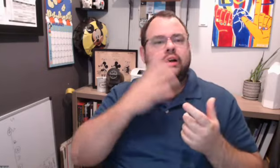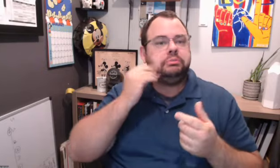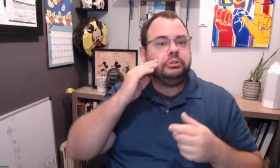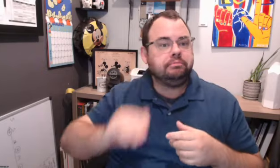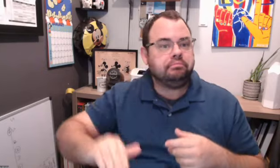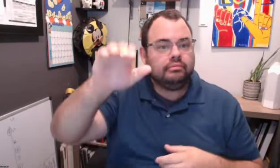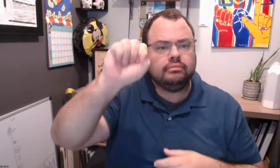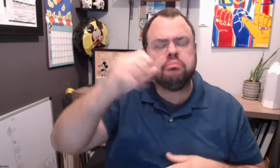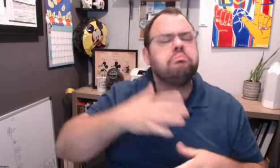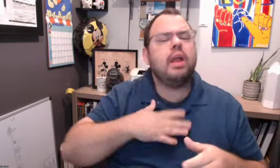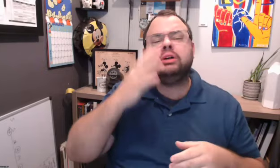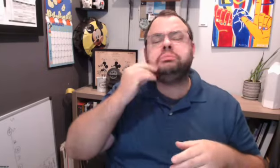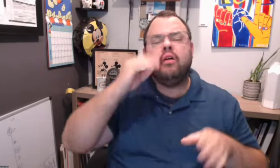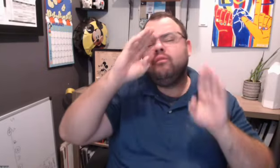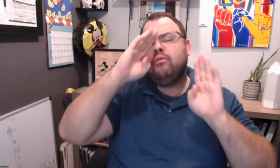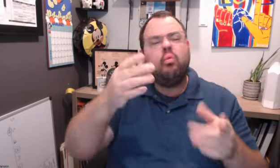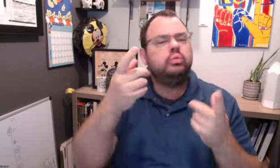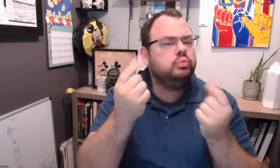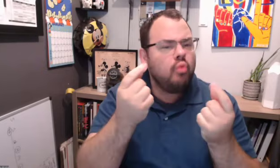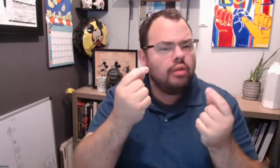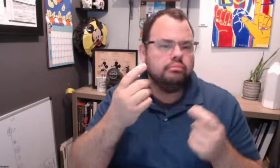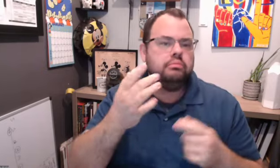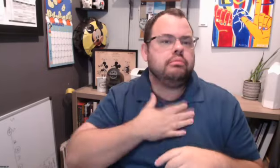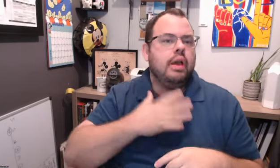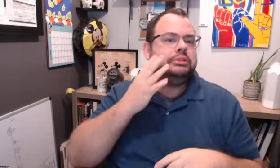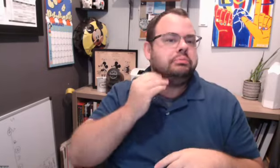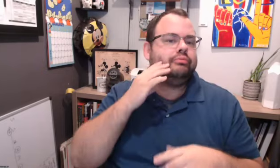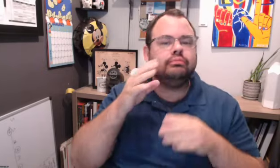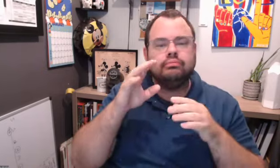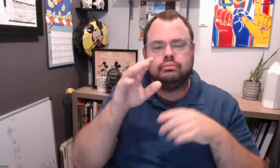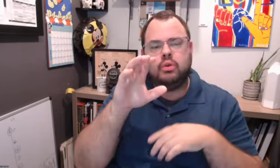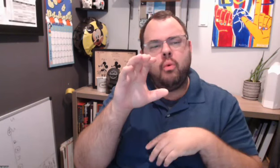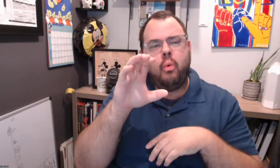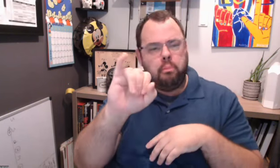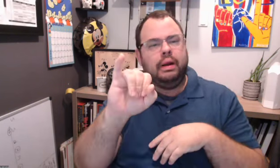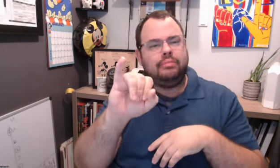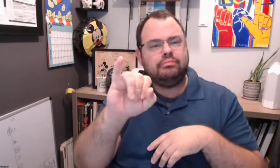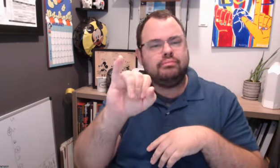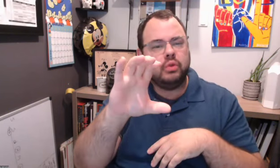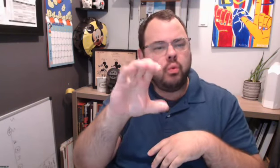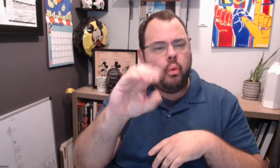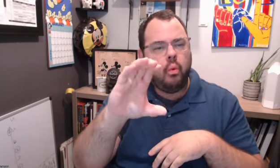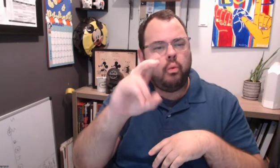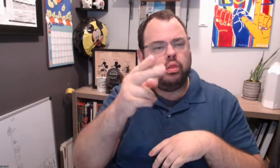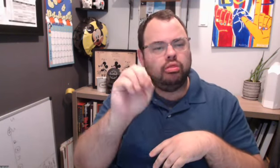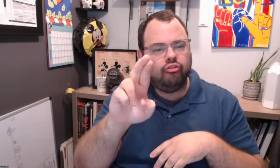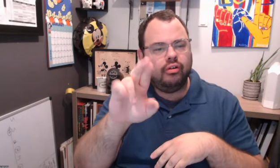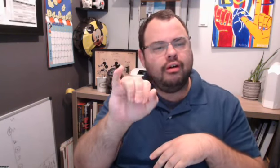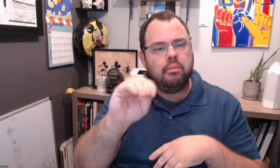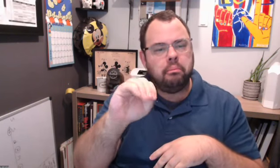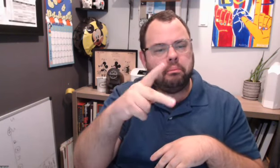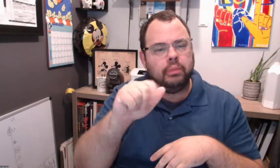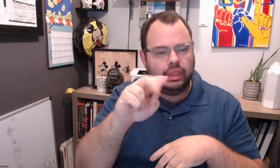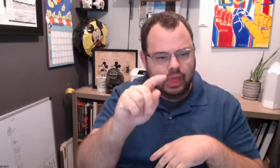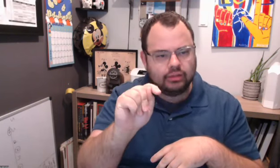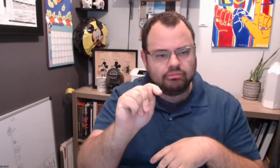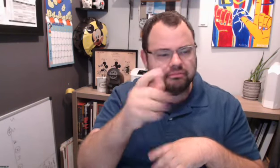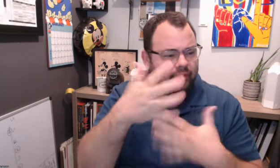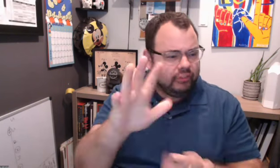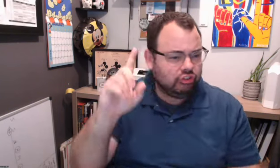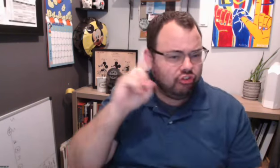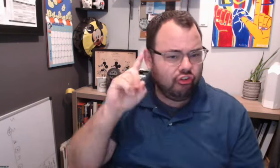just like ketchup. So, what I was like growing up, it was just basically my focus on right now